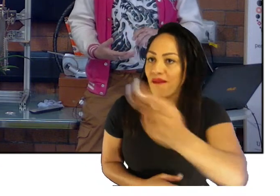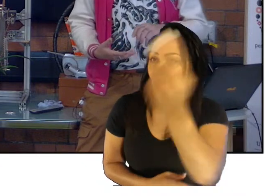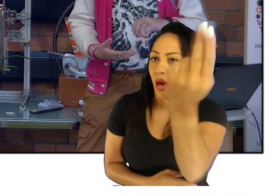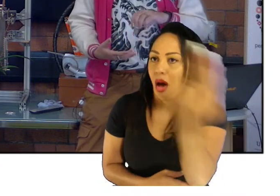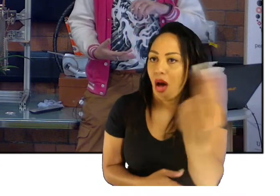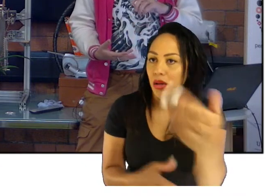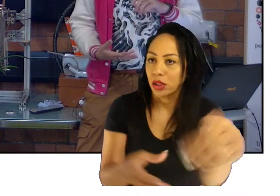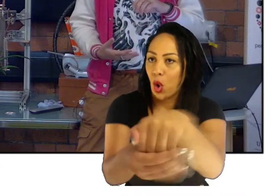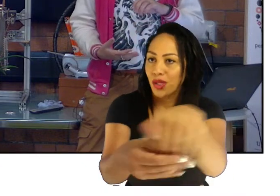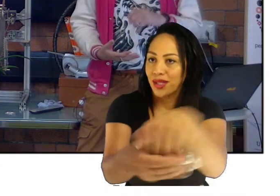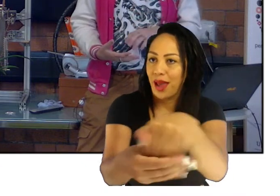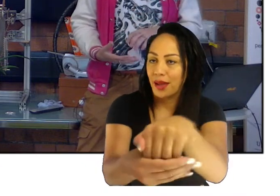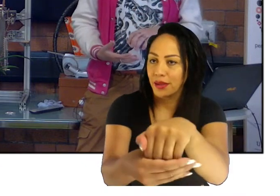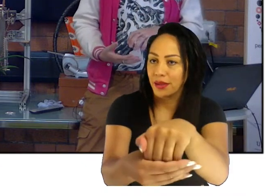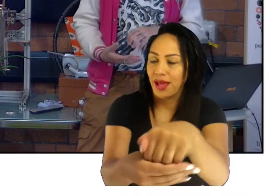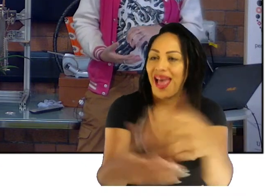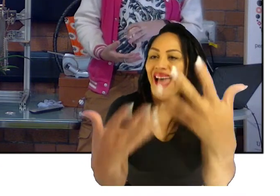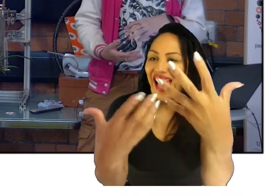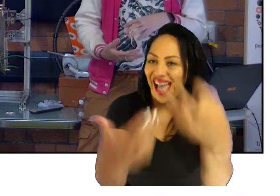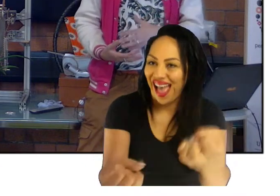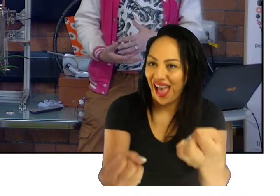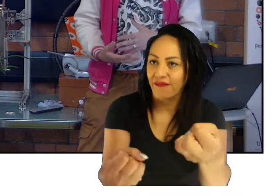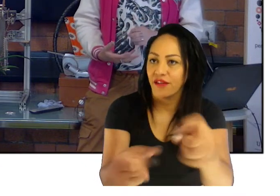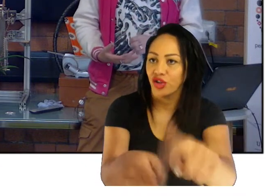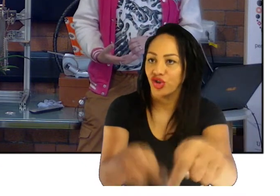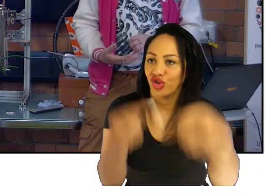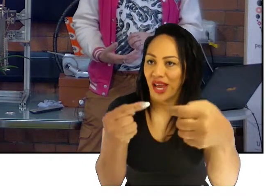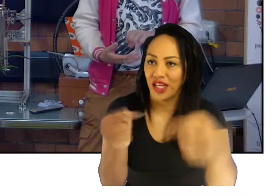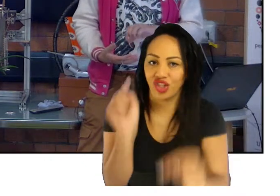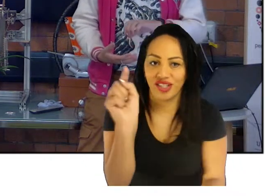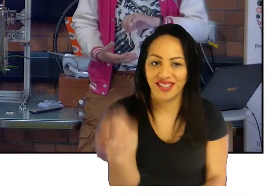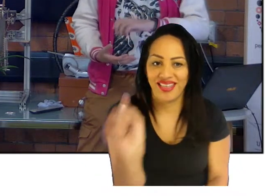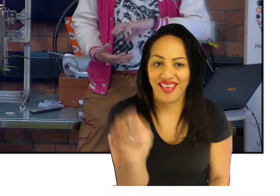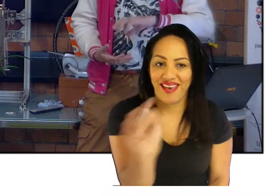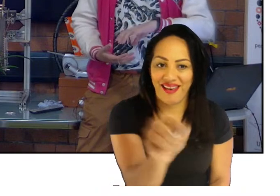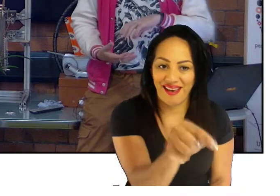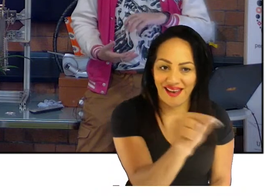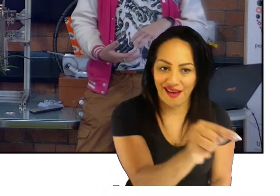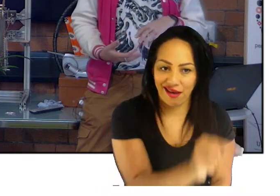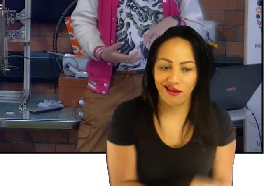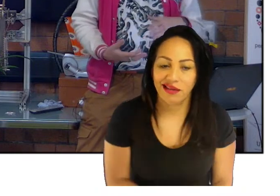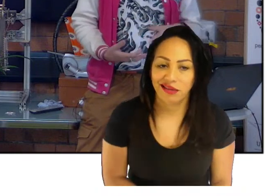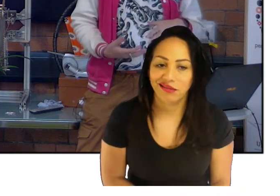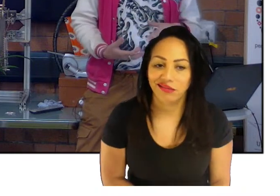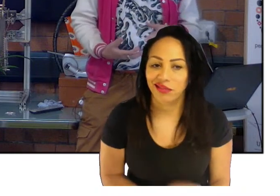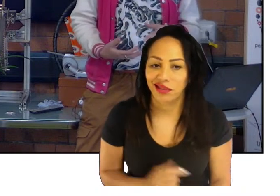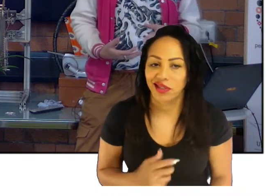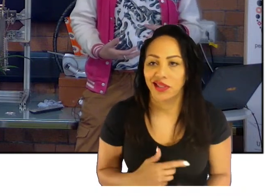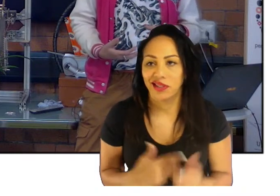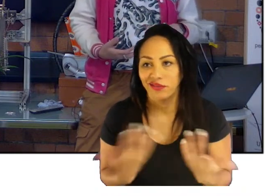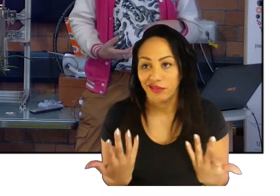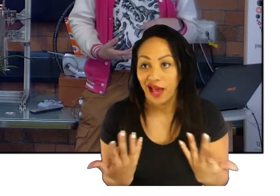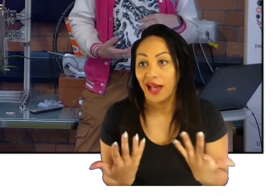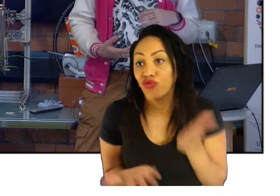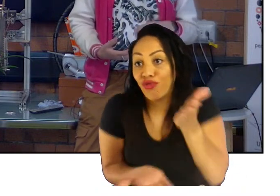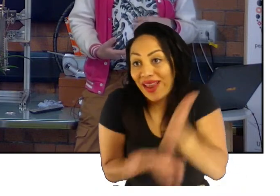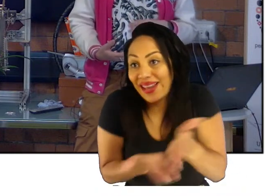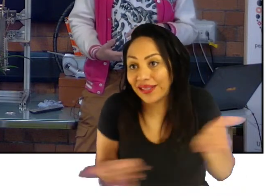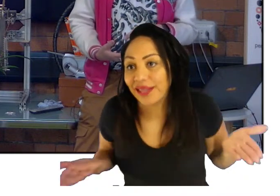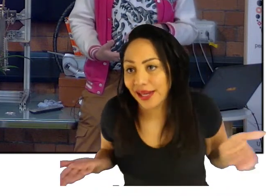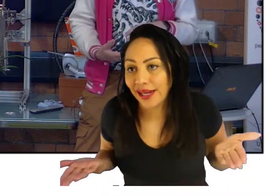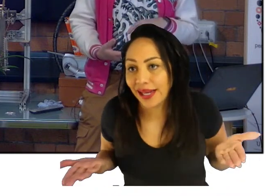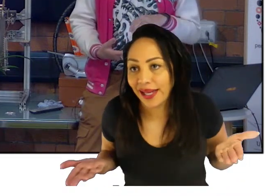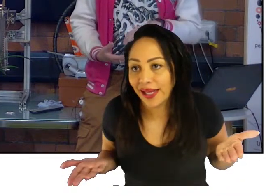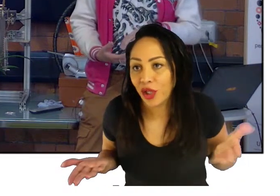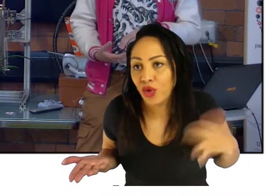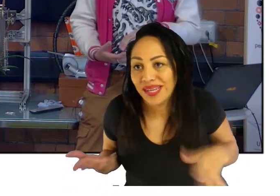challenges that realistically, at some point, your health will be impacted and you probably